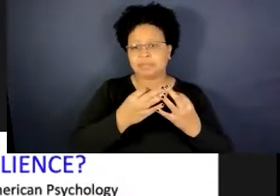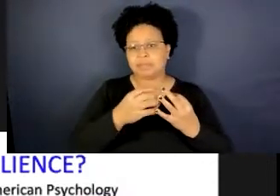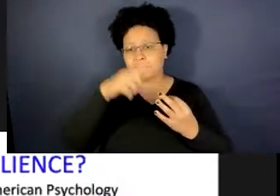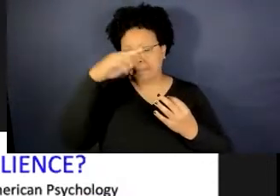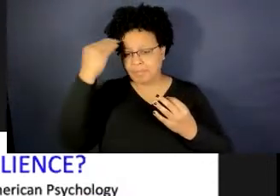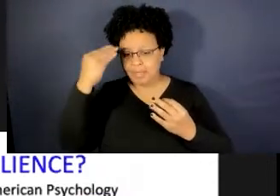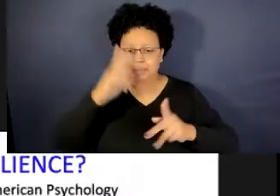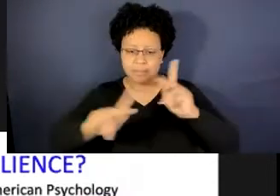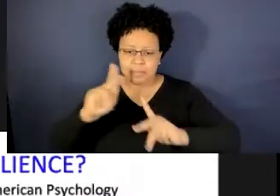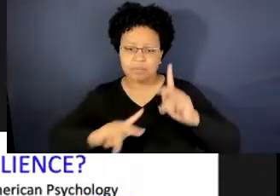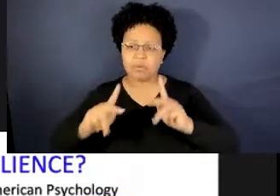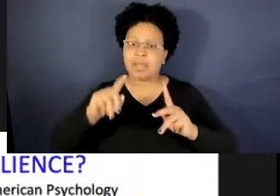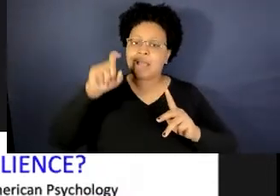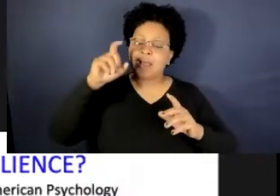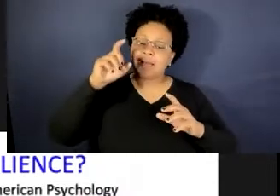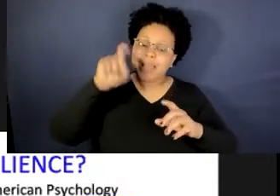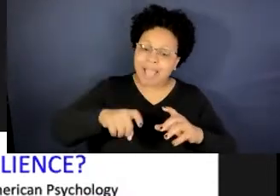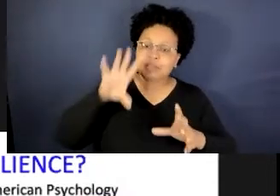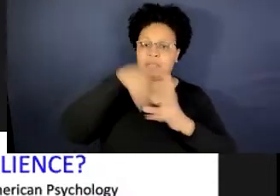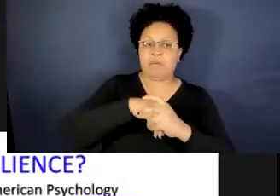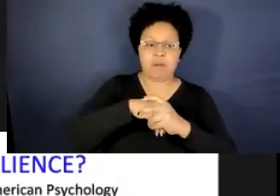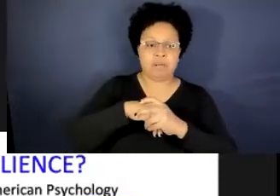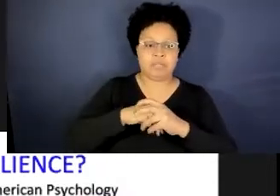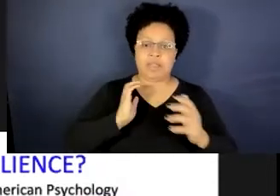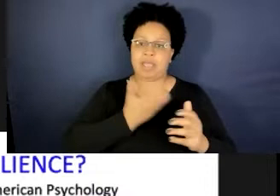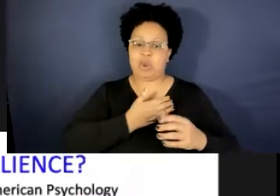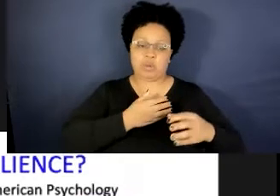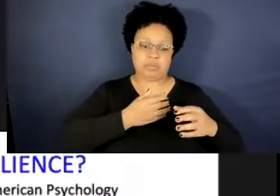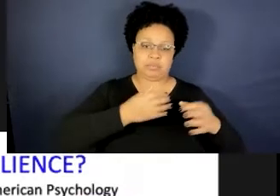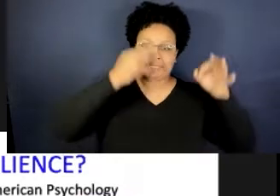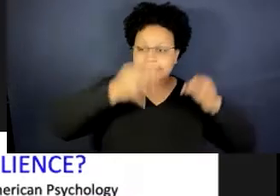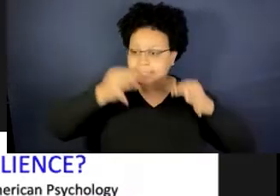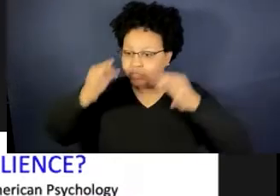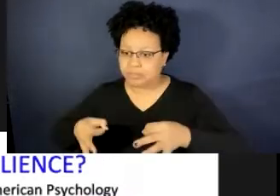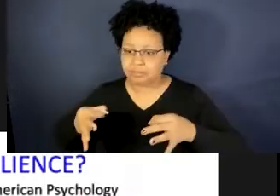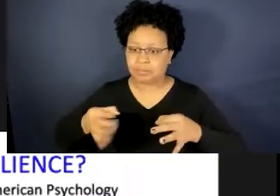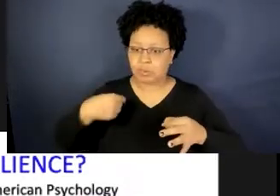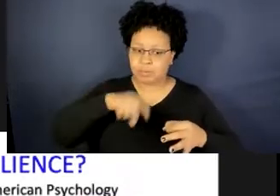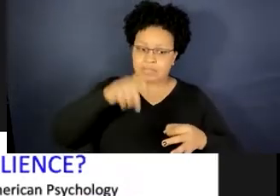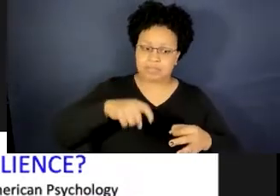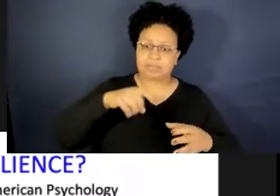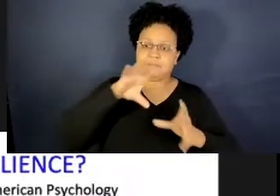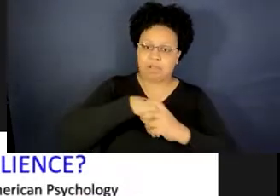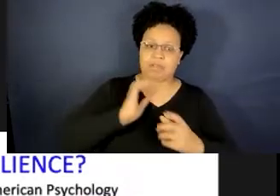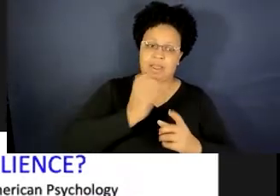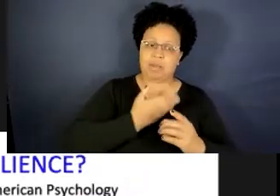the decisions are being made when we're invited to it. Okay, we've got to be at that table. So we look at that, and not only are we looking